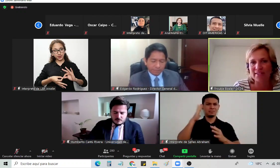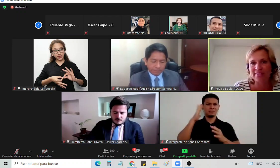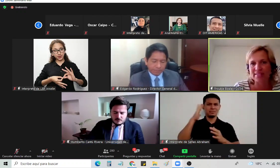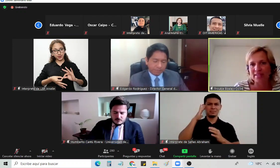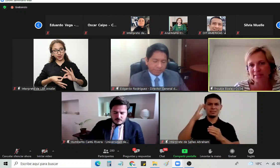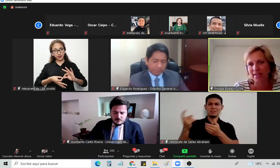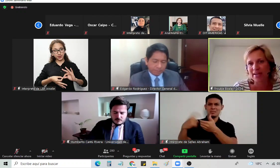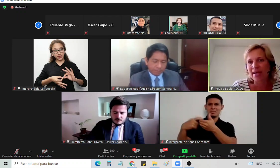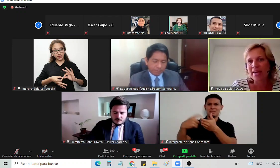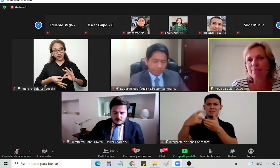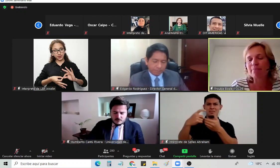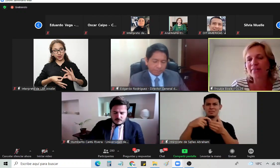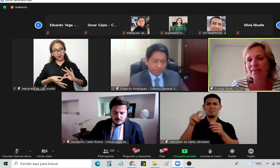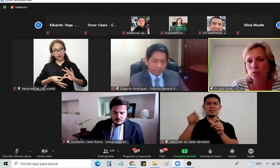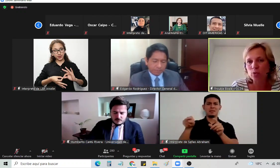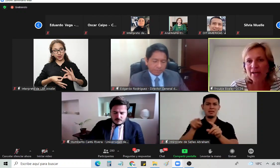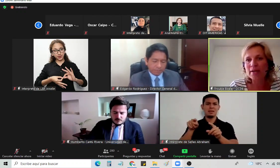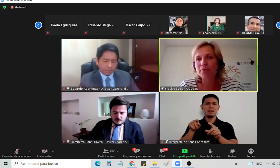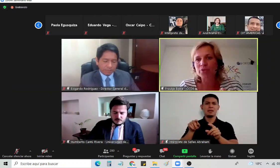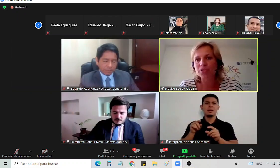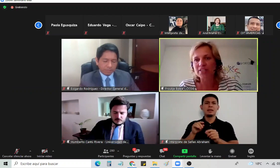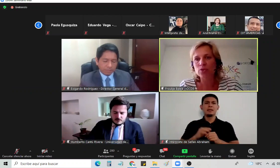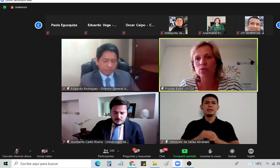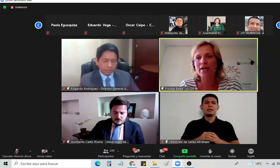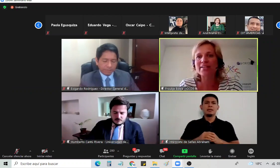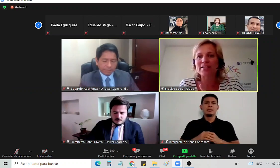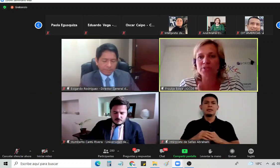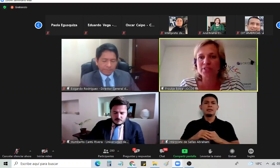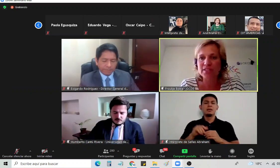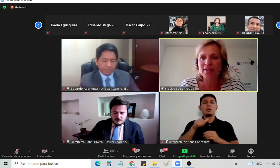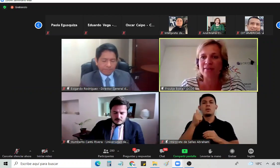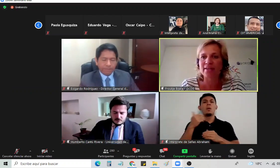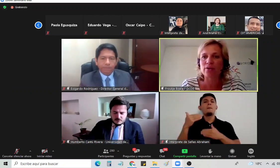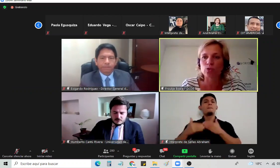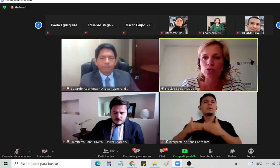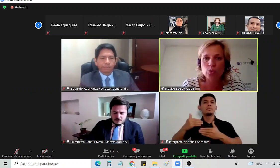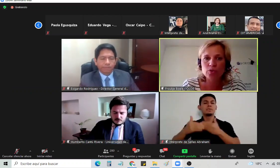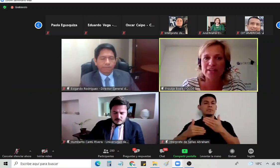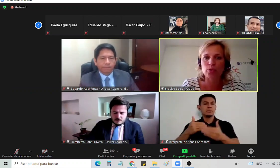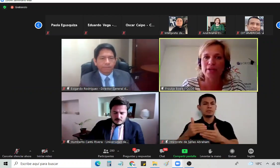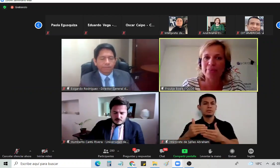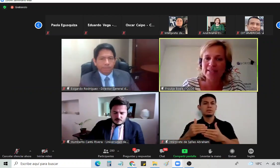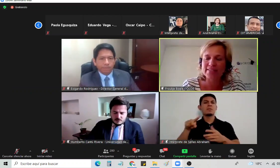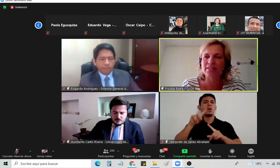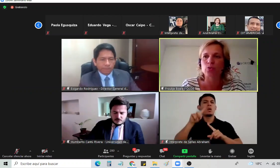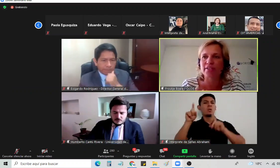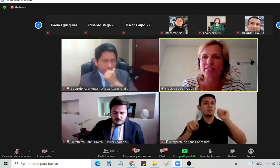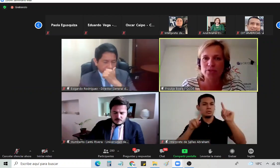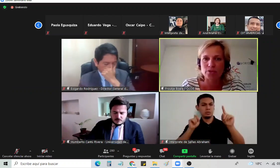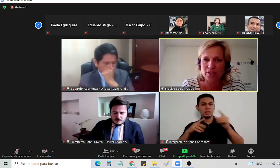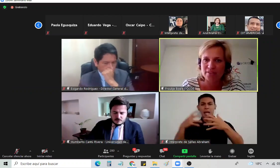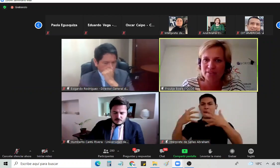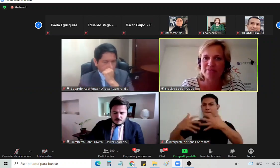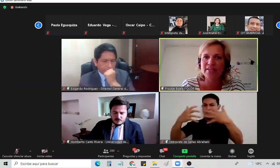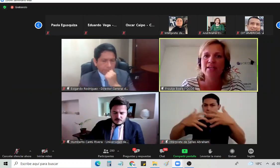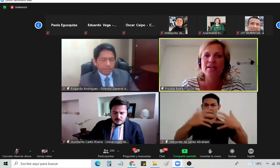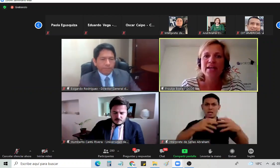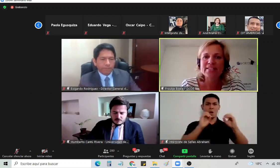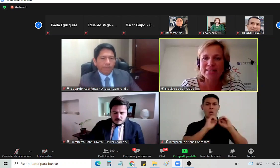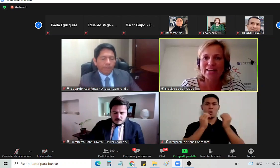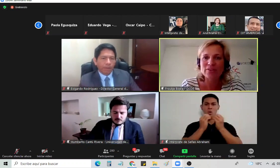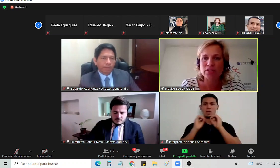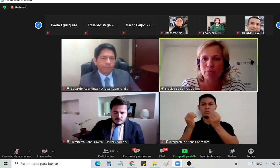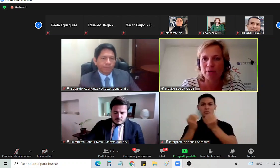of the stakeholders uh participation and especially in the process exhaustive process of consultation with com